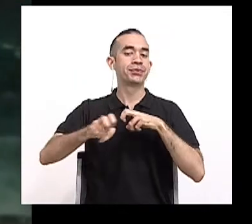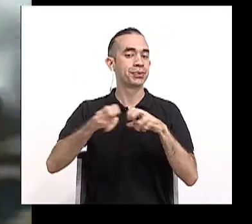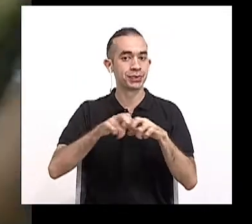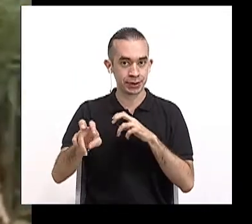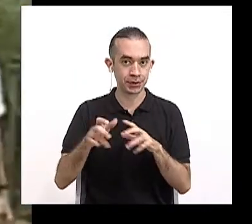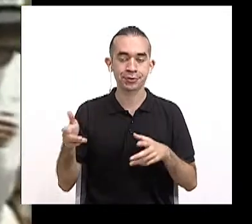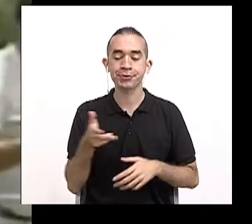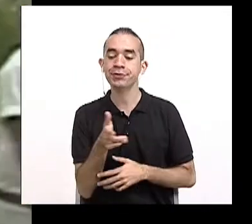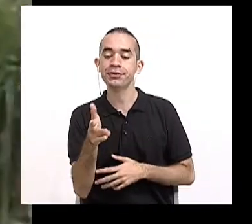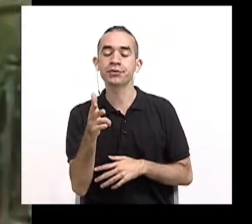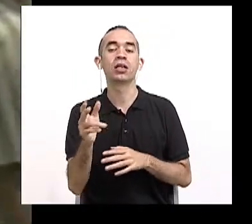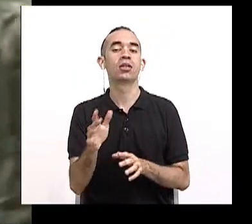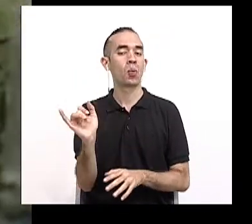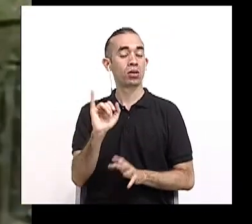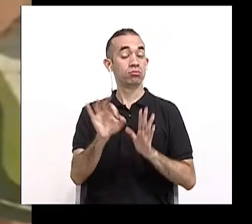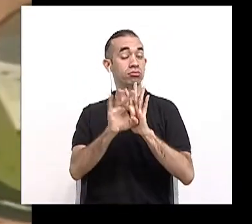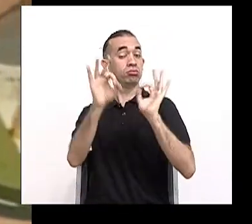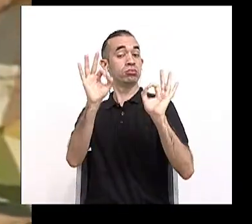status.